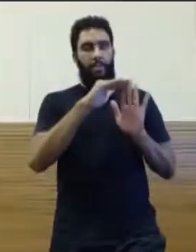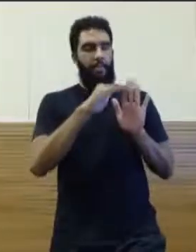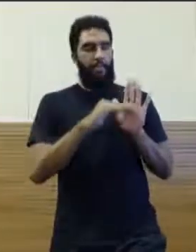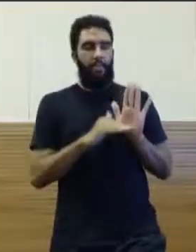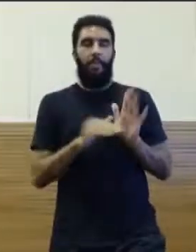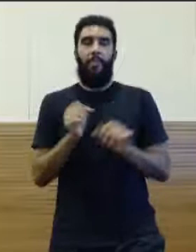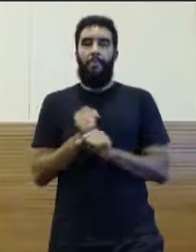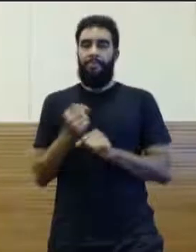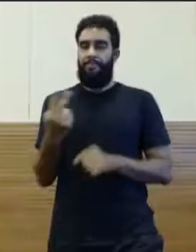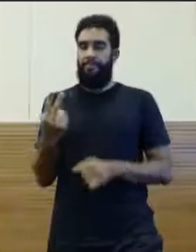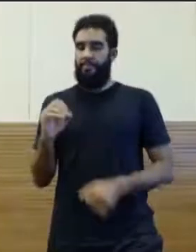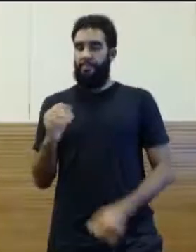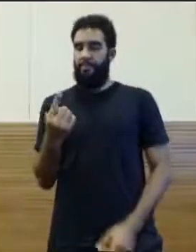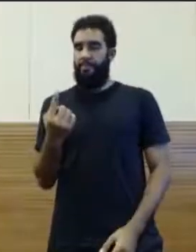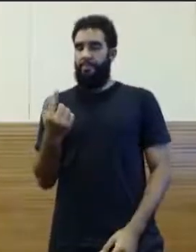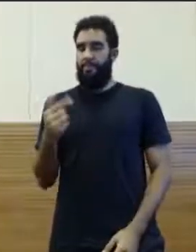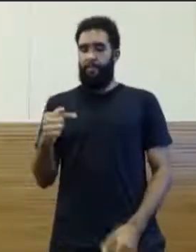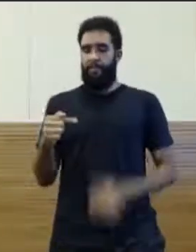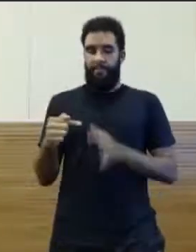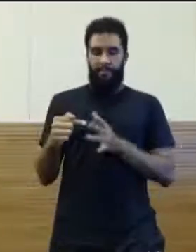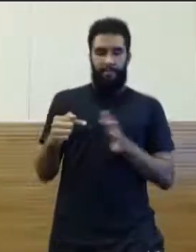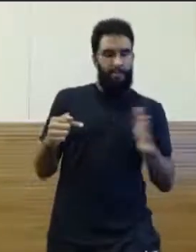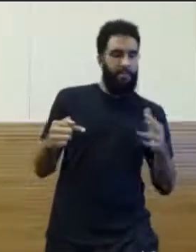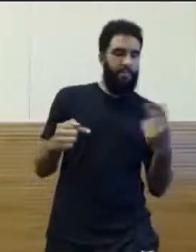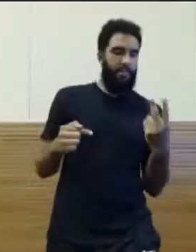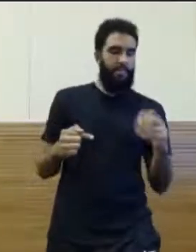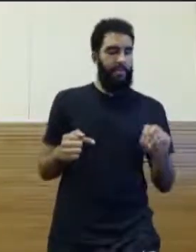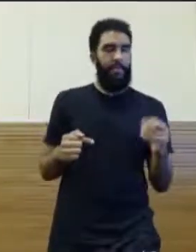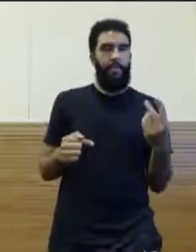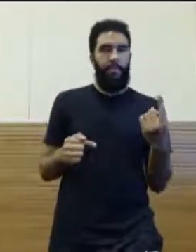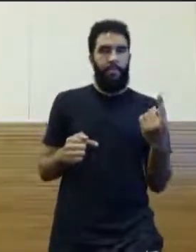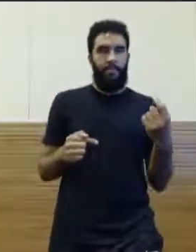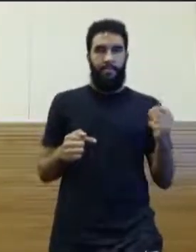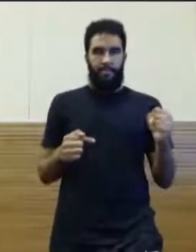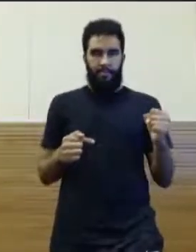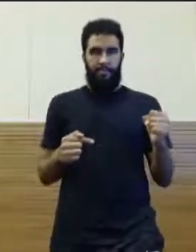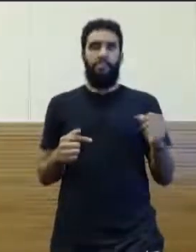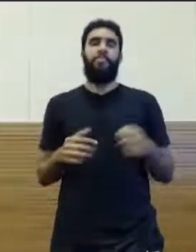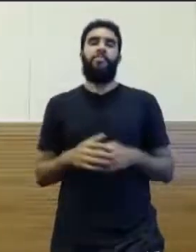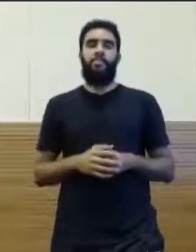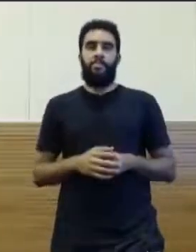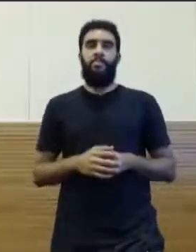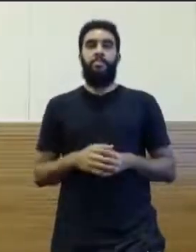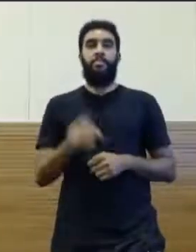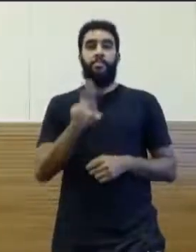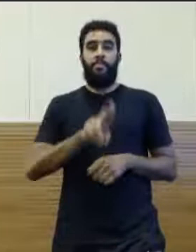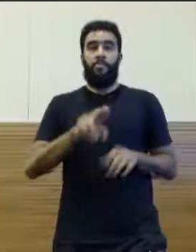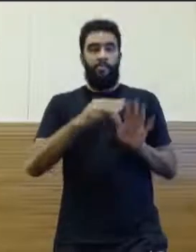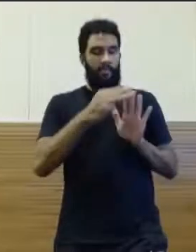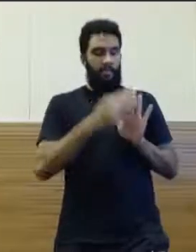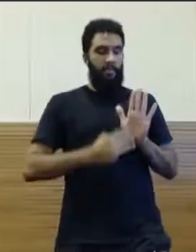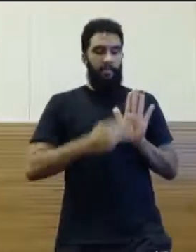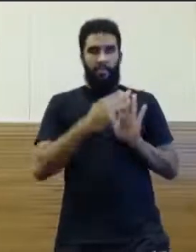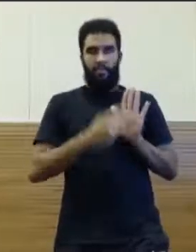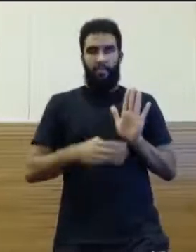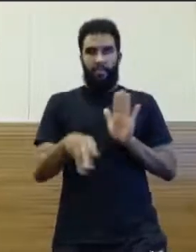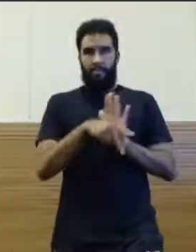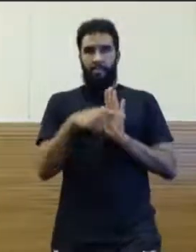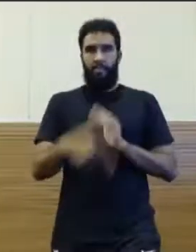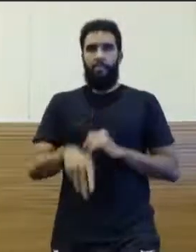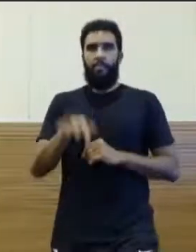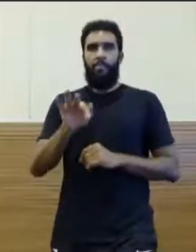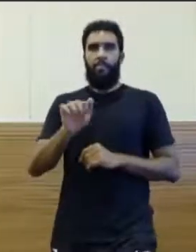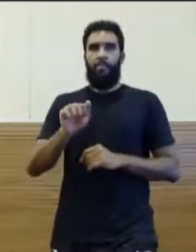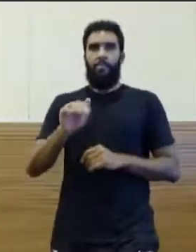these up, and they were done between 2017 and 2018. We went through all of the methodology,